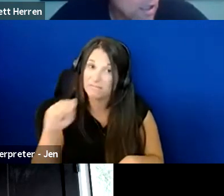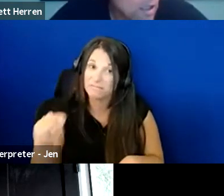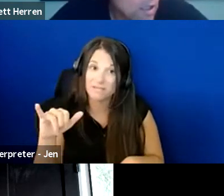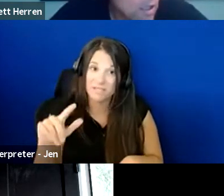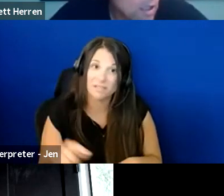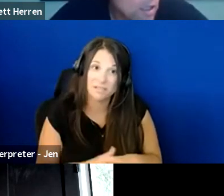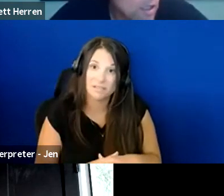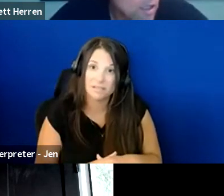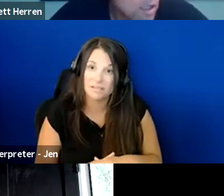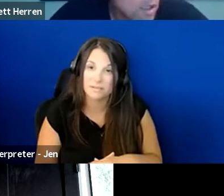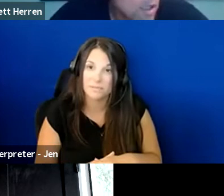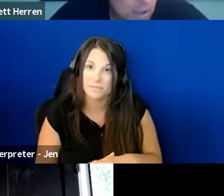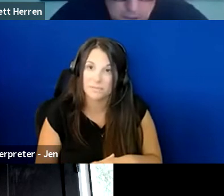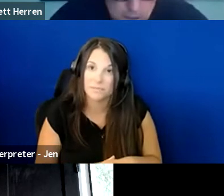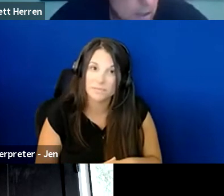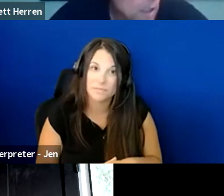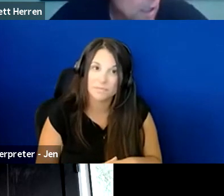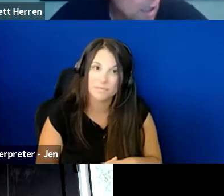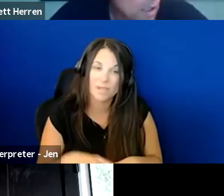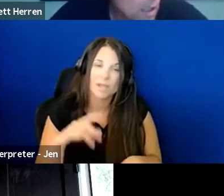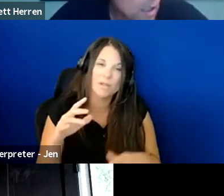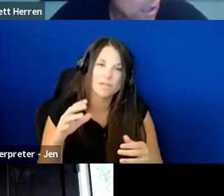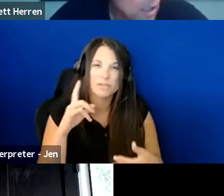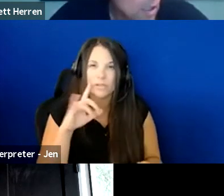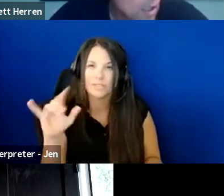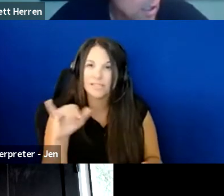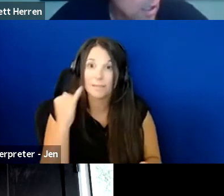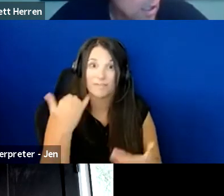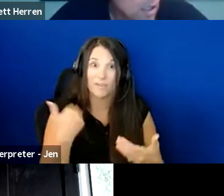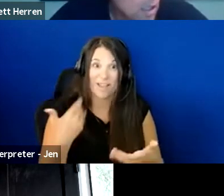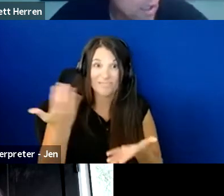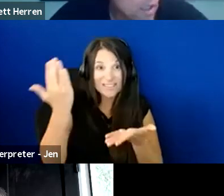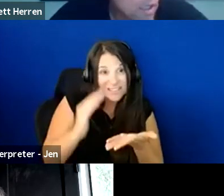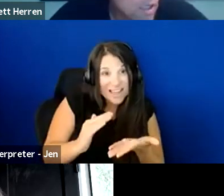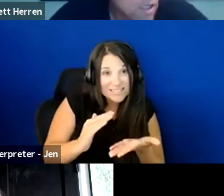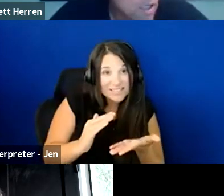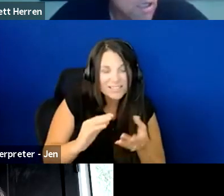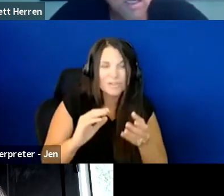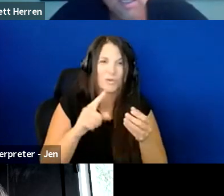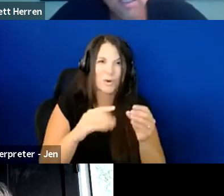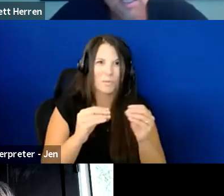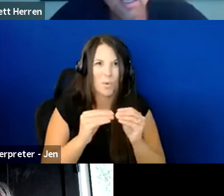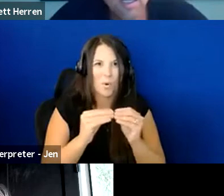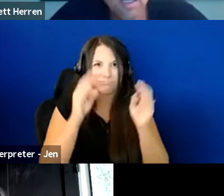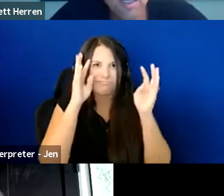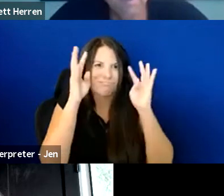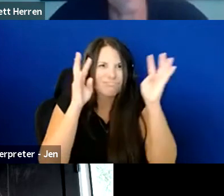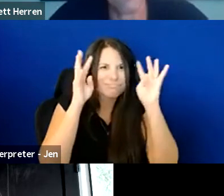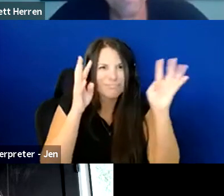it just has opened up. It's almost like when you have less or something, you become more creative in a weird